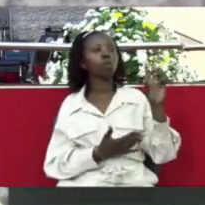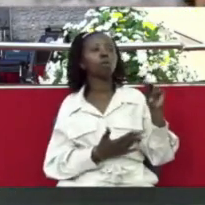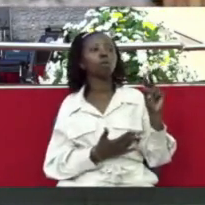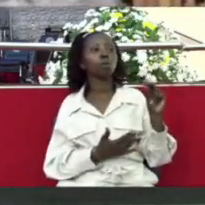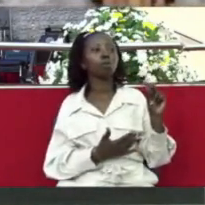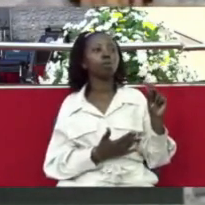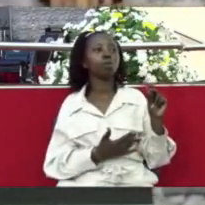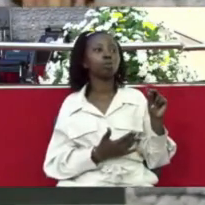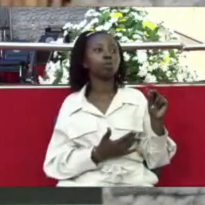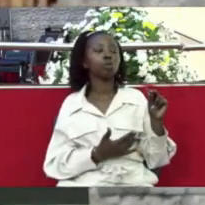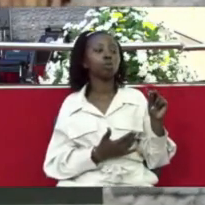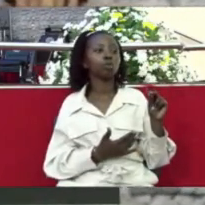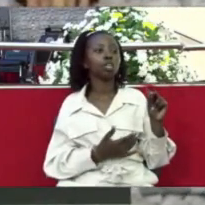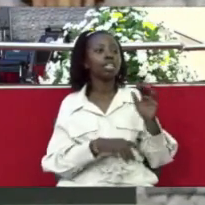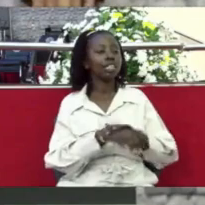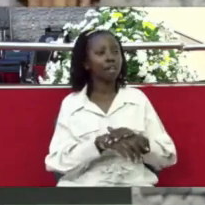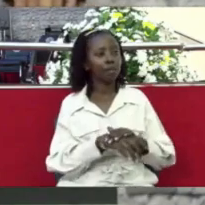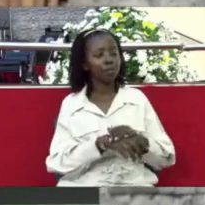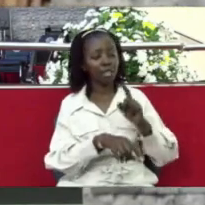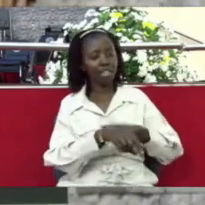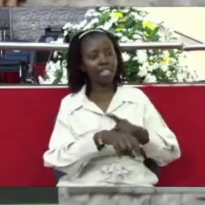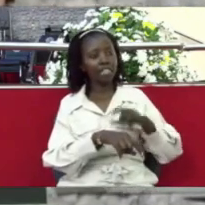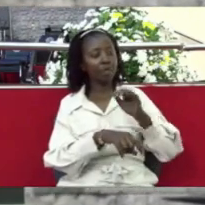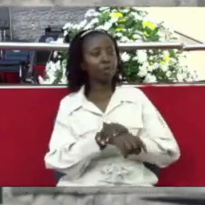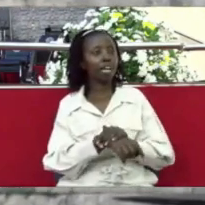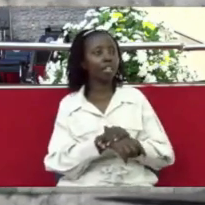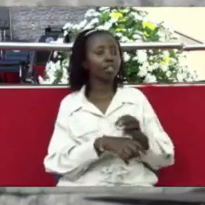don't hesitate a week. Kwa hivyo usisitasite kuyatoa.